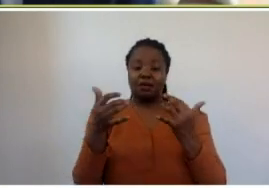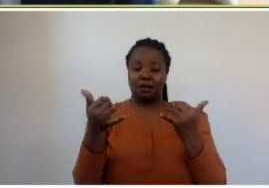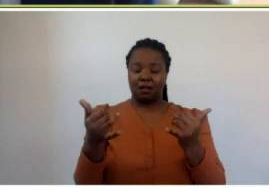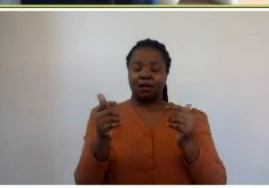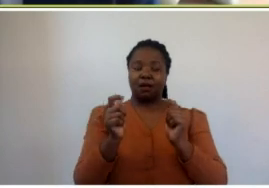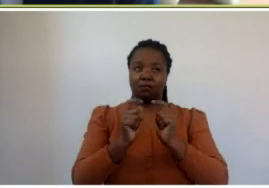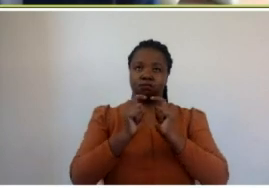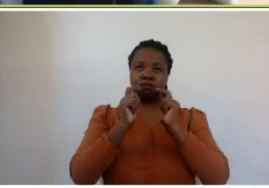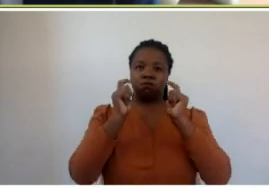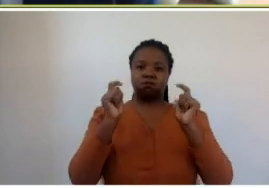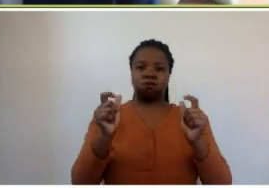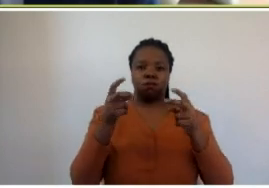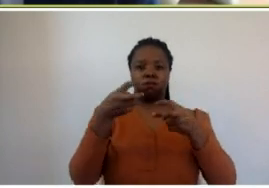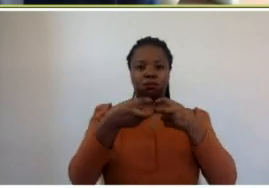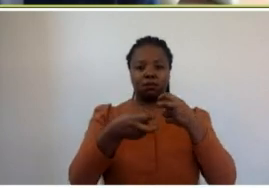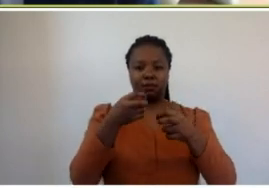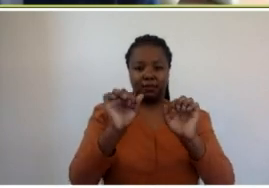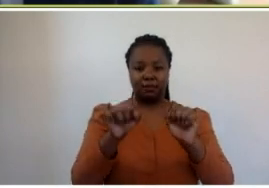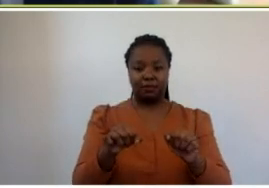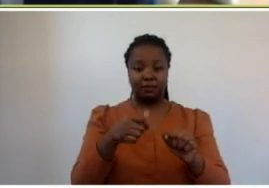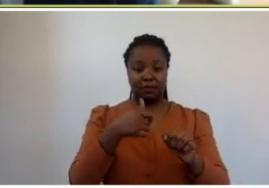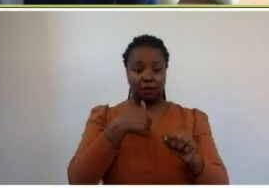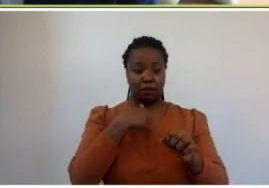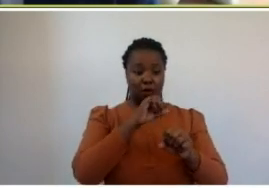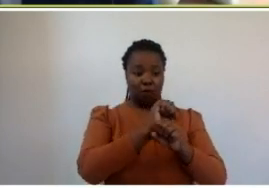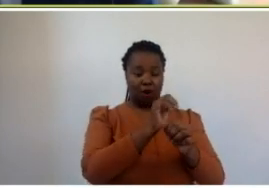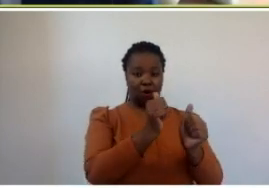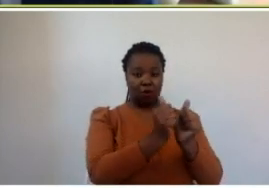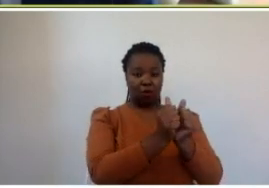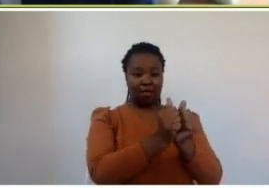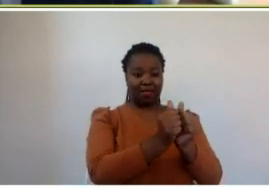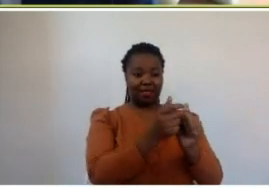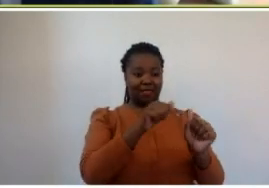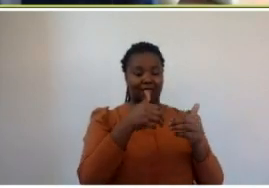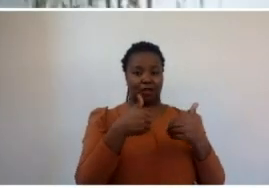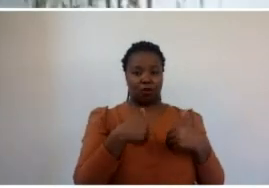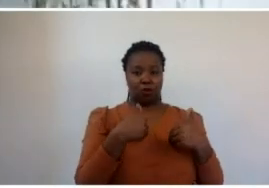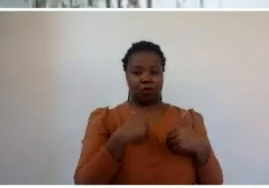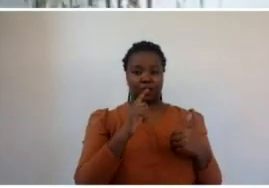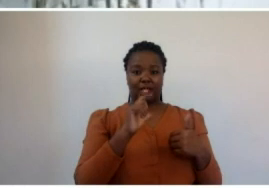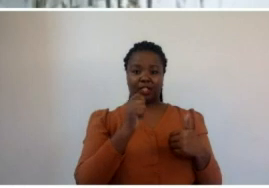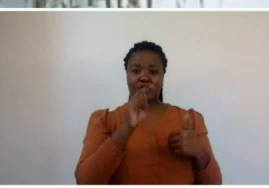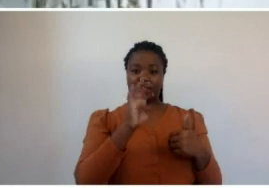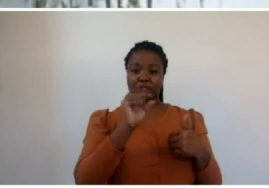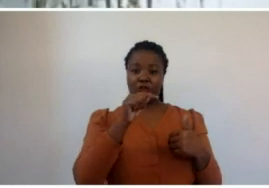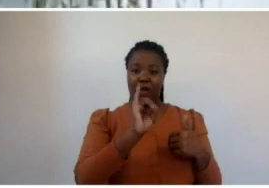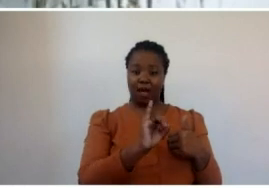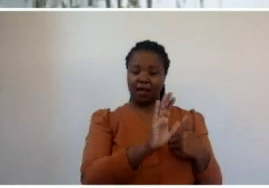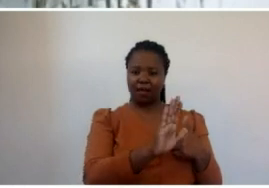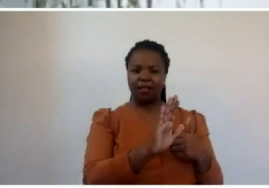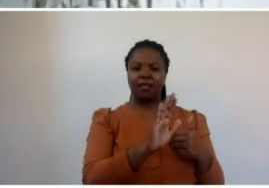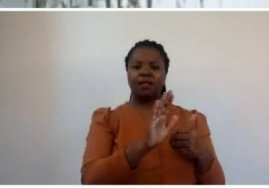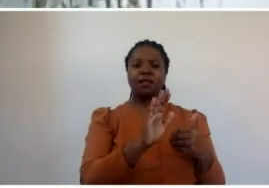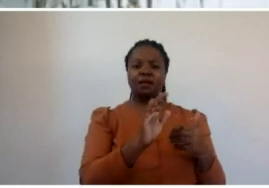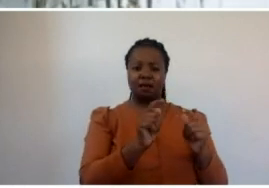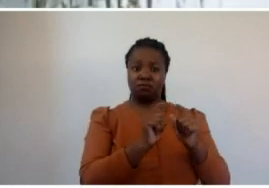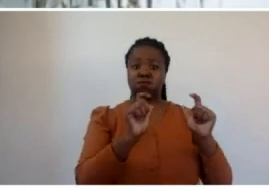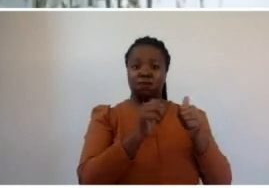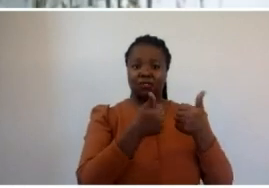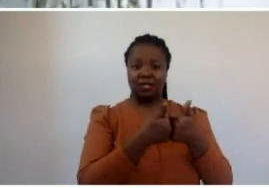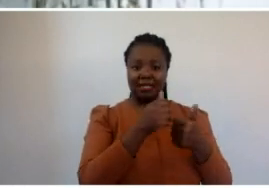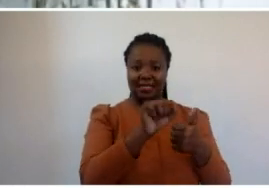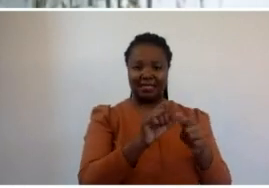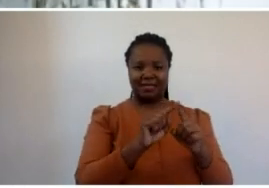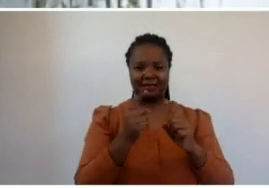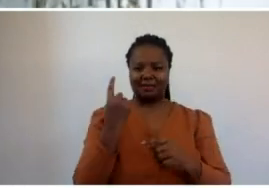us working with LGBTQI young people, I'm afraid it's all too familiar. In the recent Fundamental